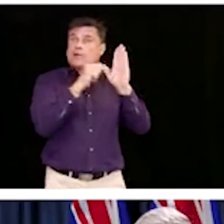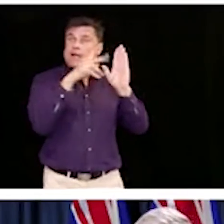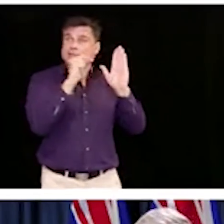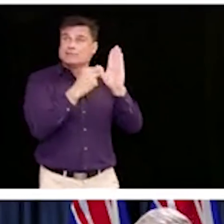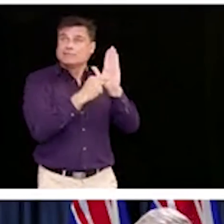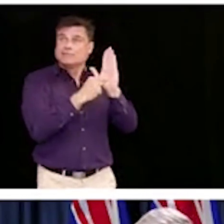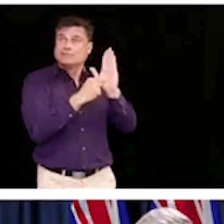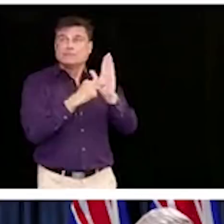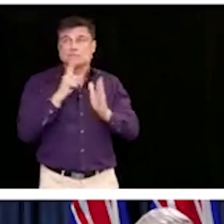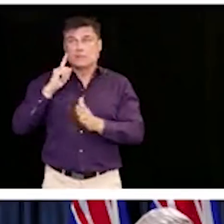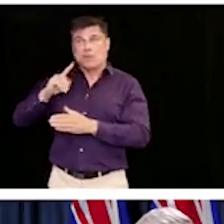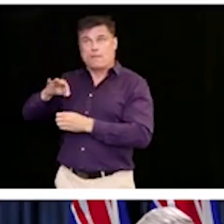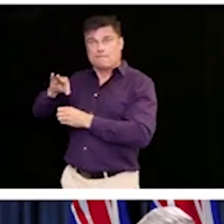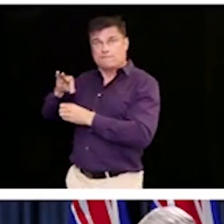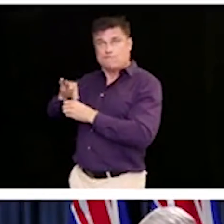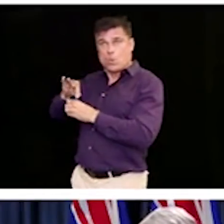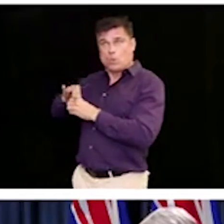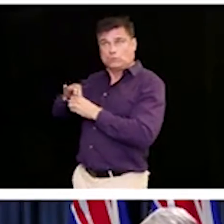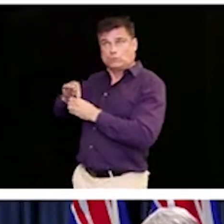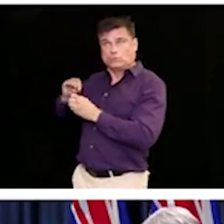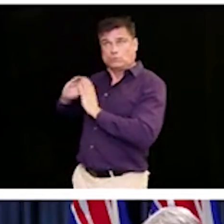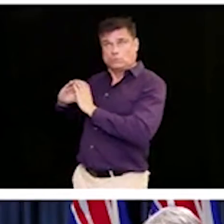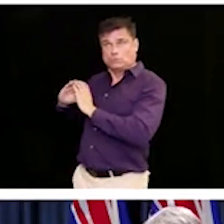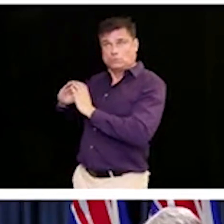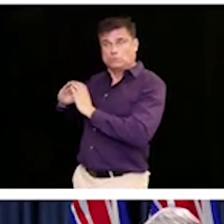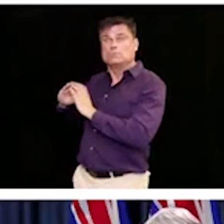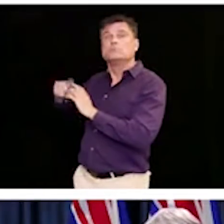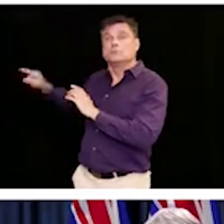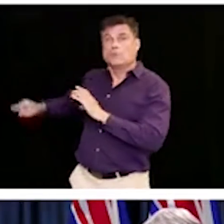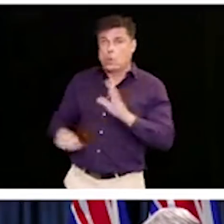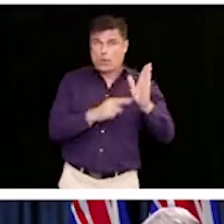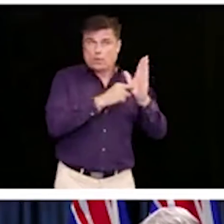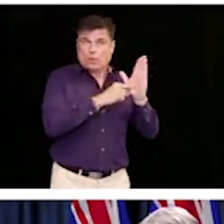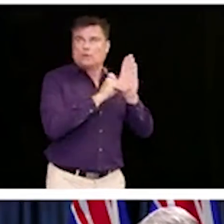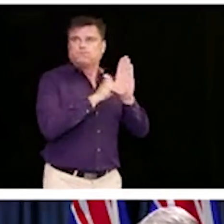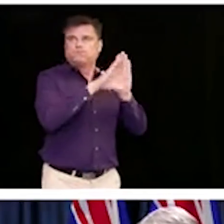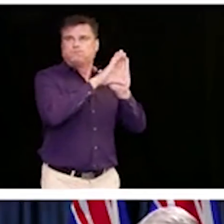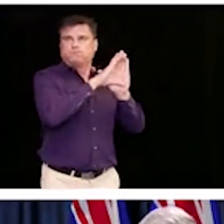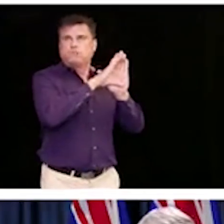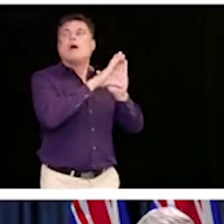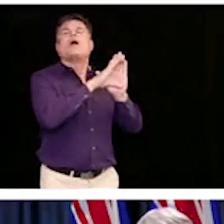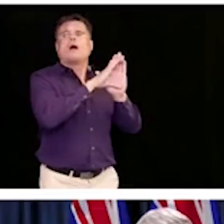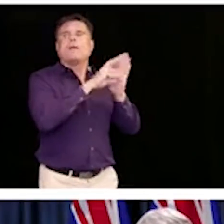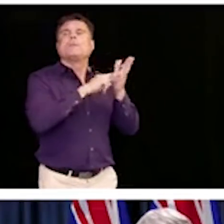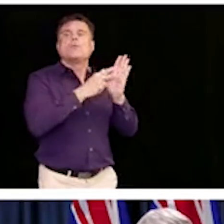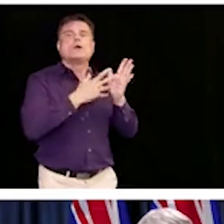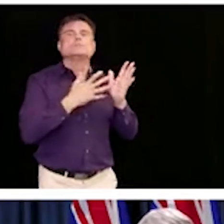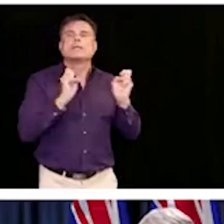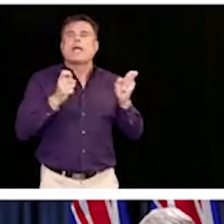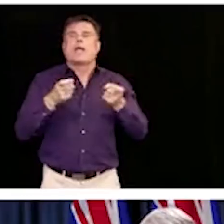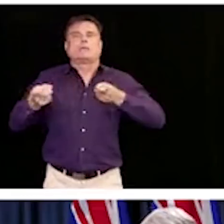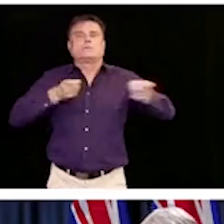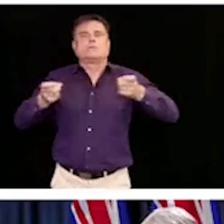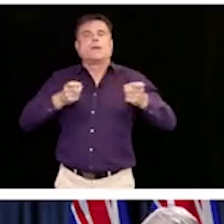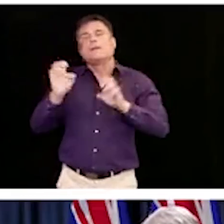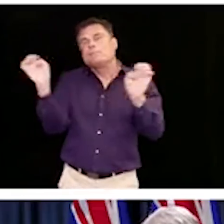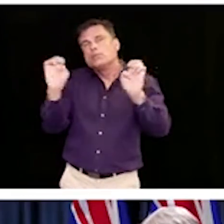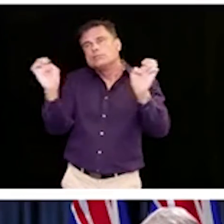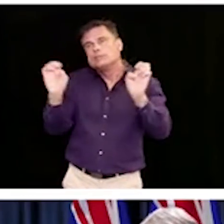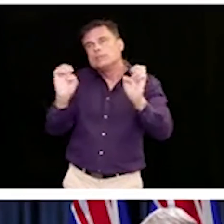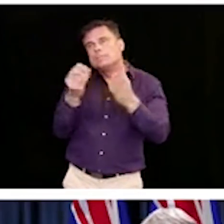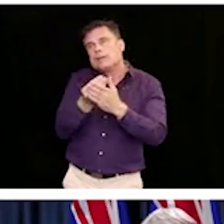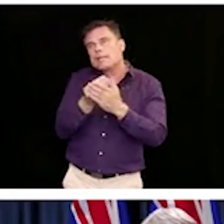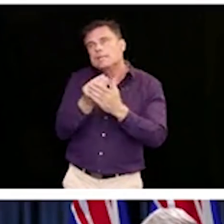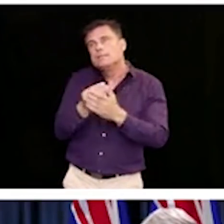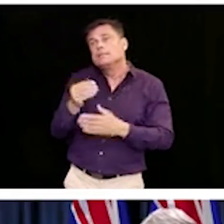be above the voted allocation, and that's to, of course, manage any kind of emergency costs within the scope of the Act. So